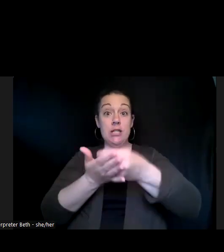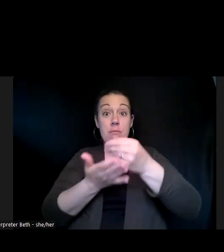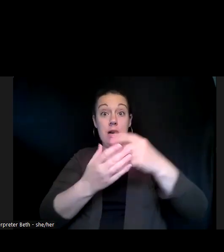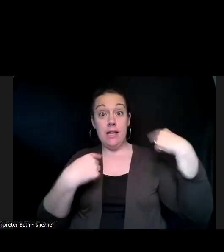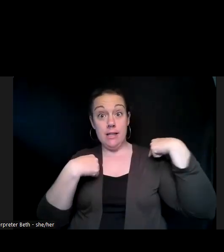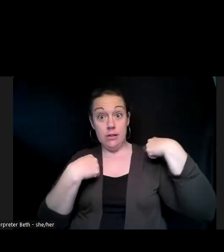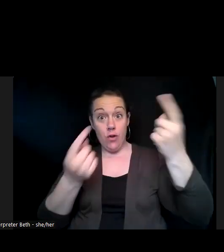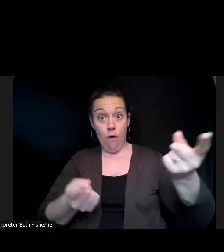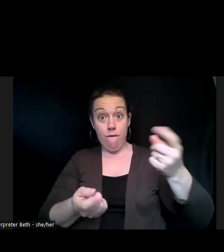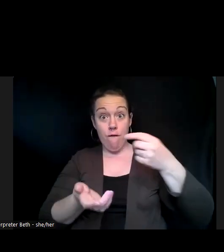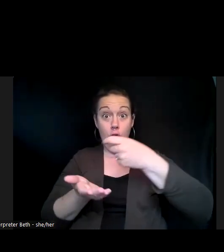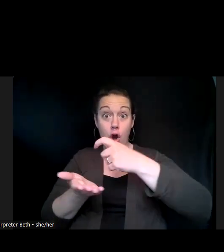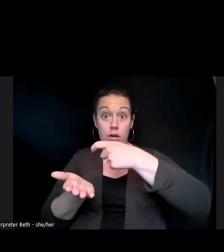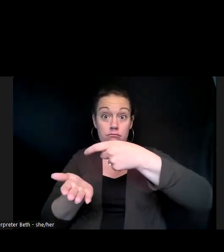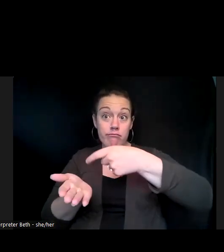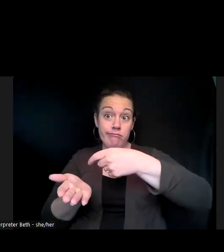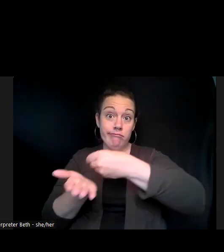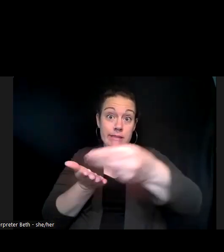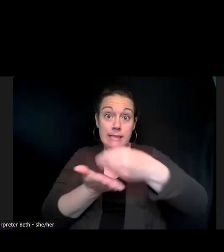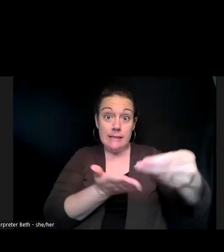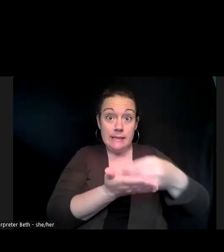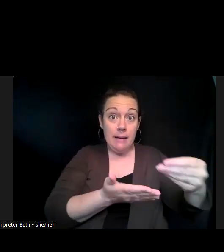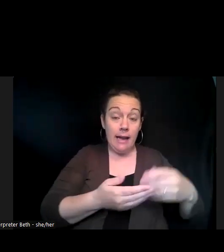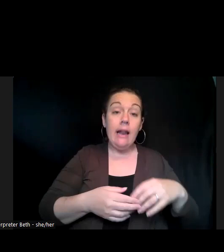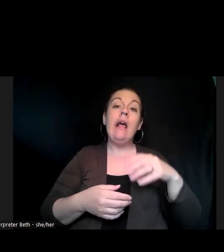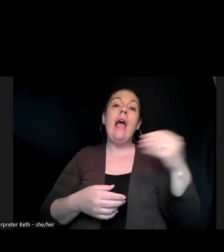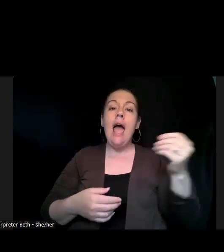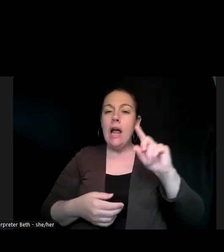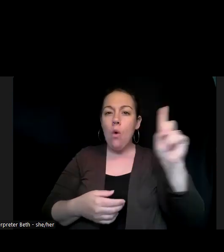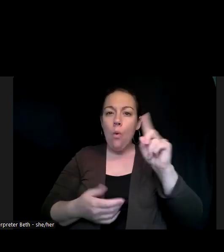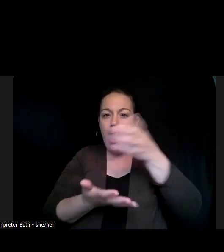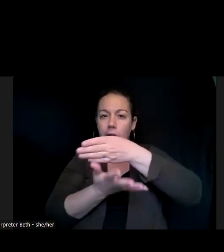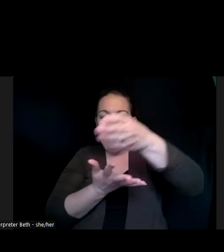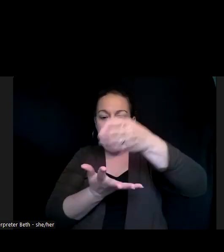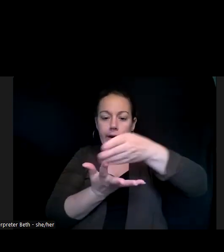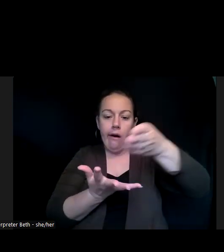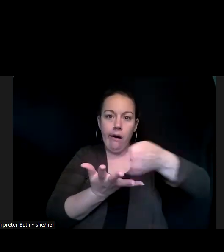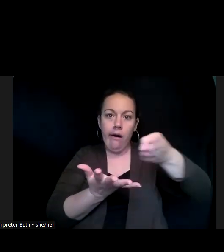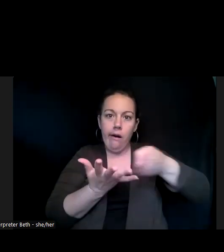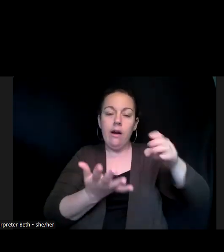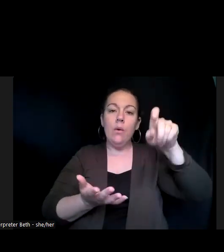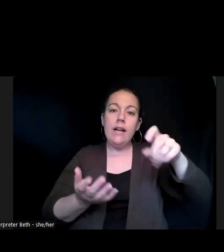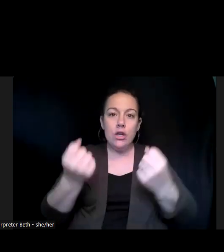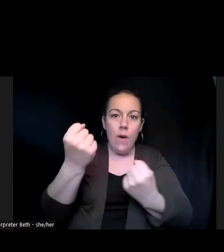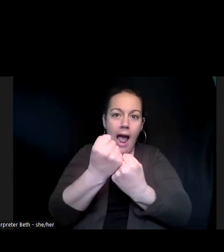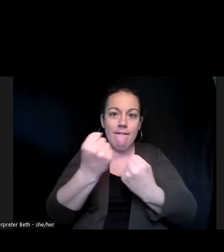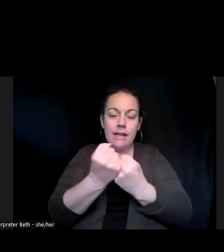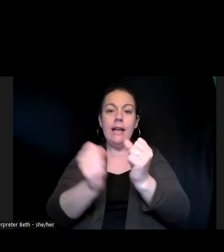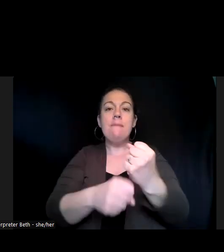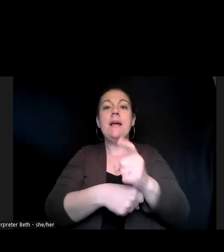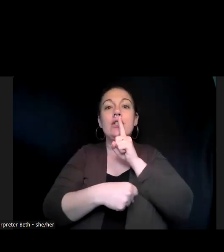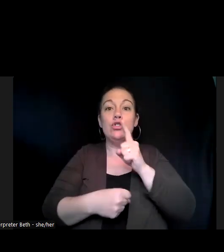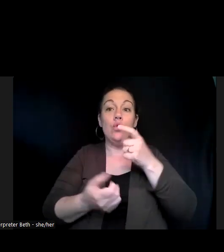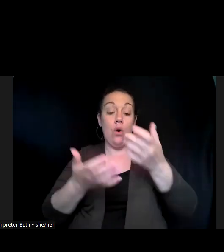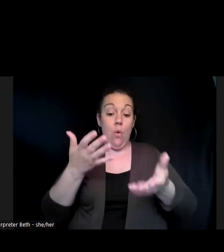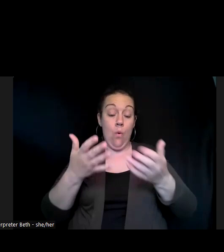we know about what, and then think about sort of where are the places where advocates can really be digging in to make sure that the money that's left